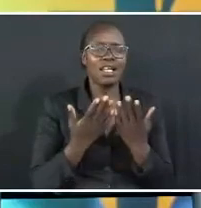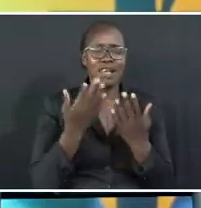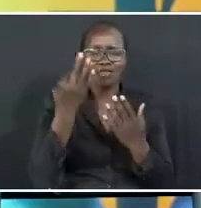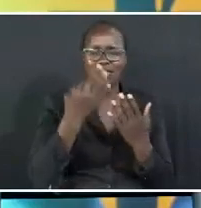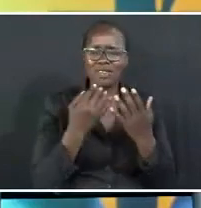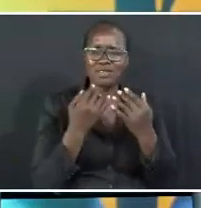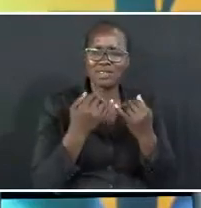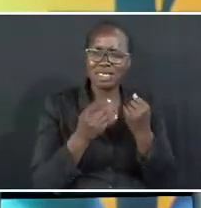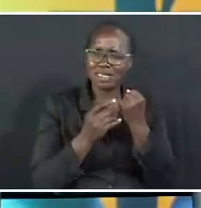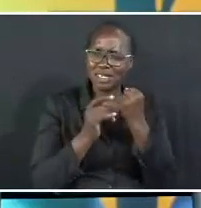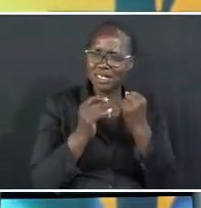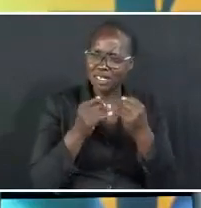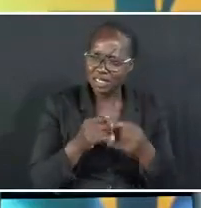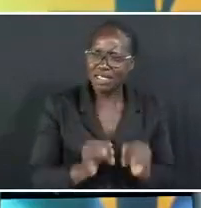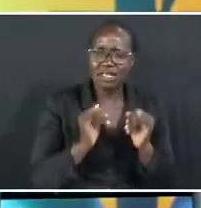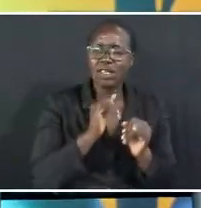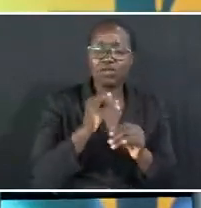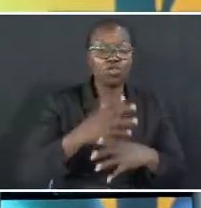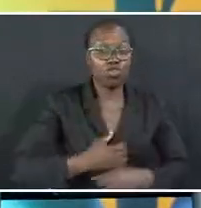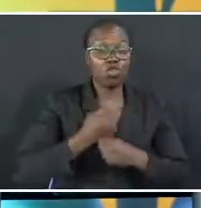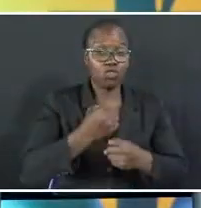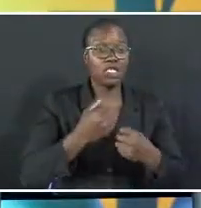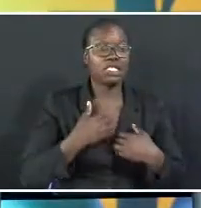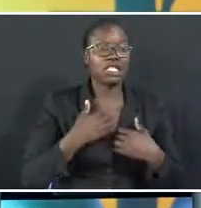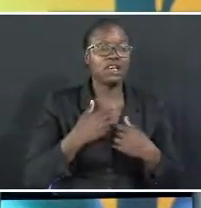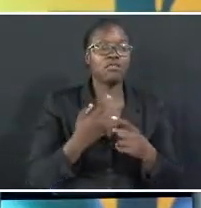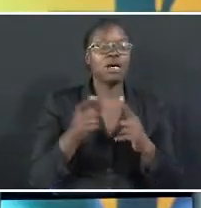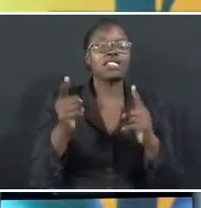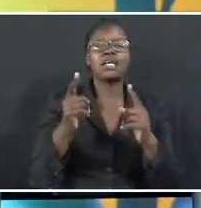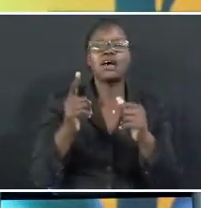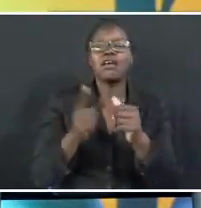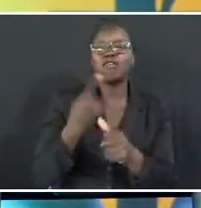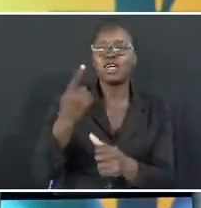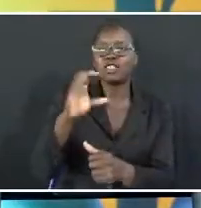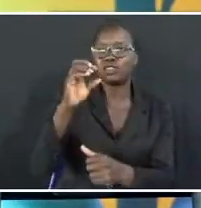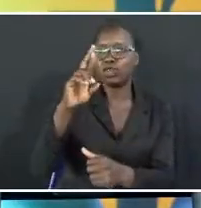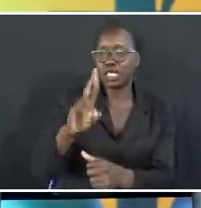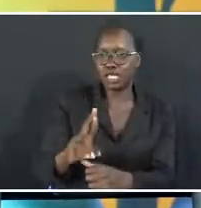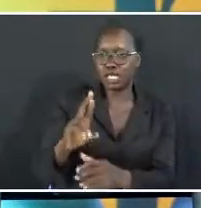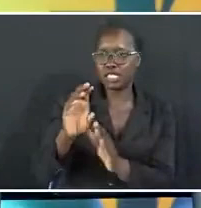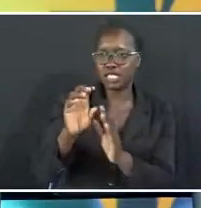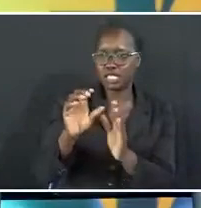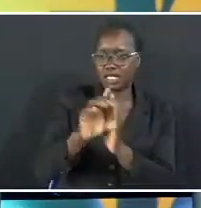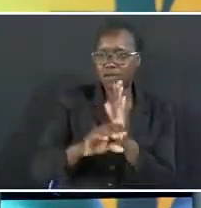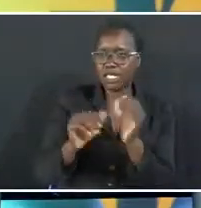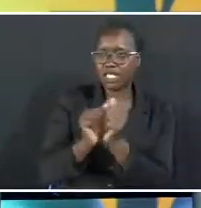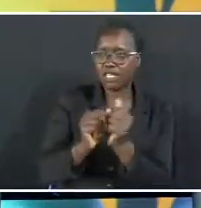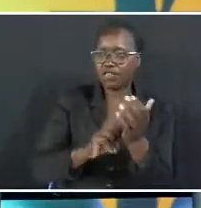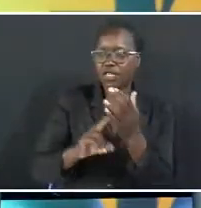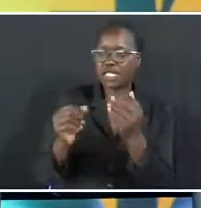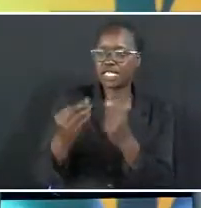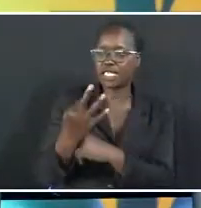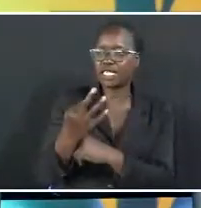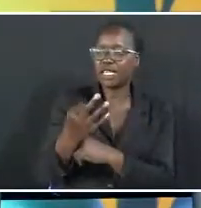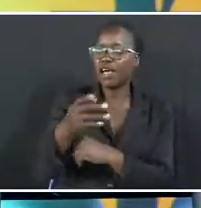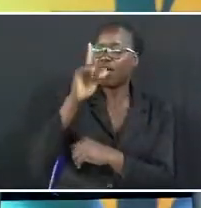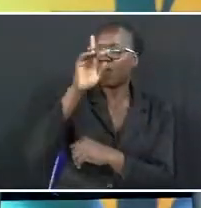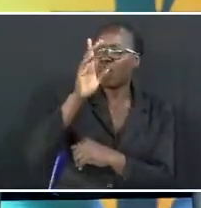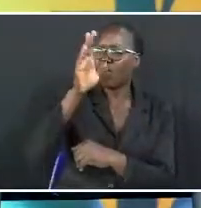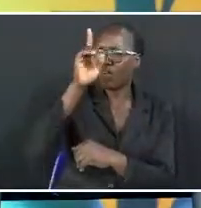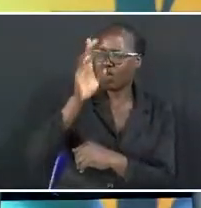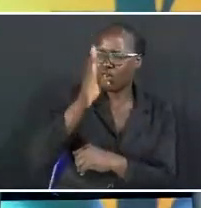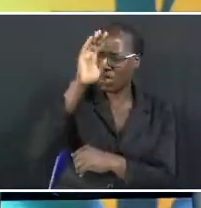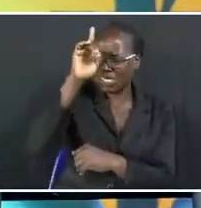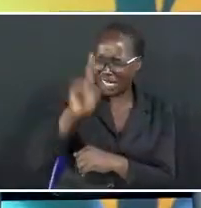that I am not confident enough to face. But 1 Corinthians chapter 10, verse 13, the Bible tells us that God cannot give